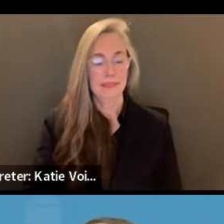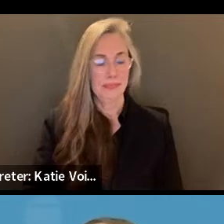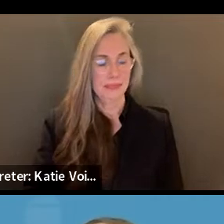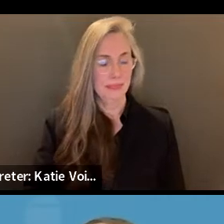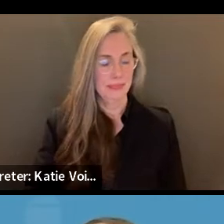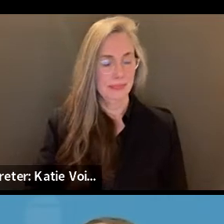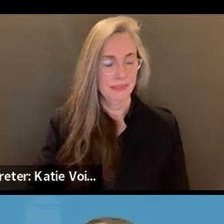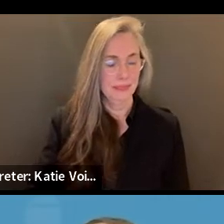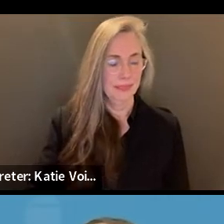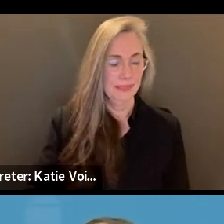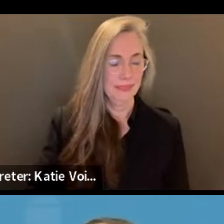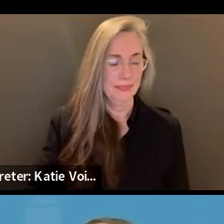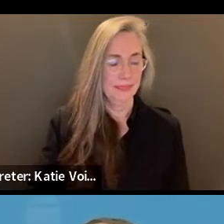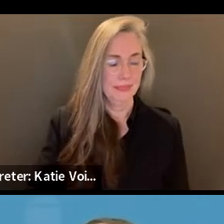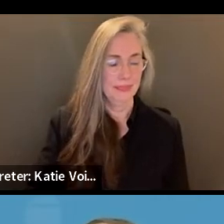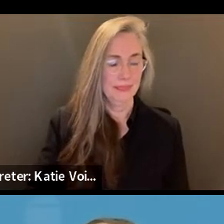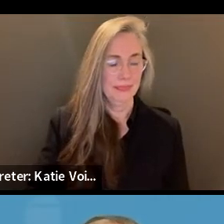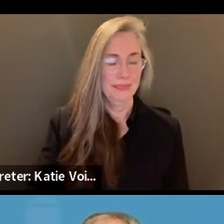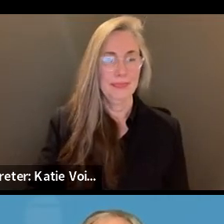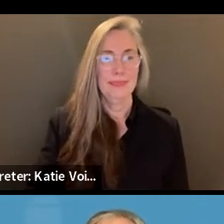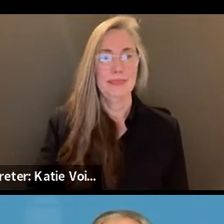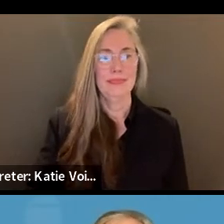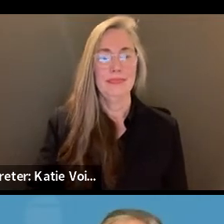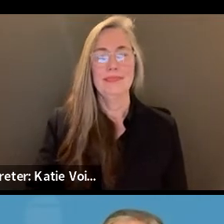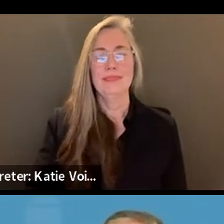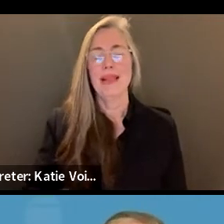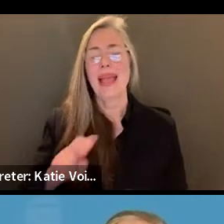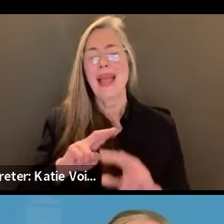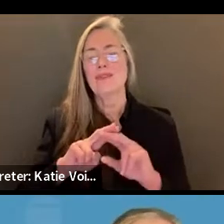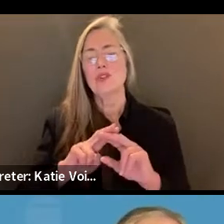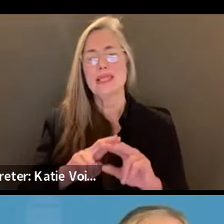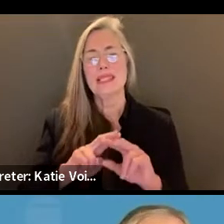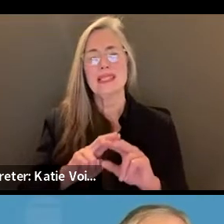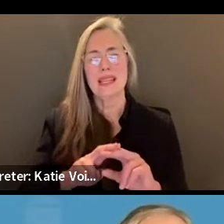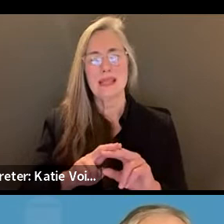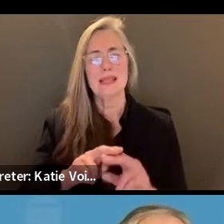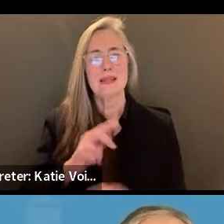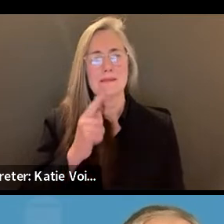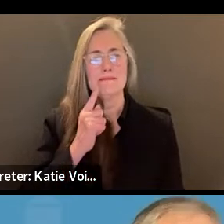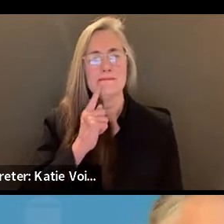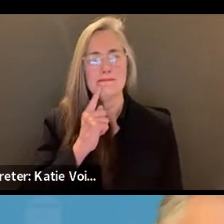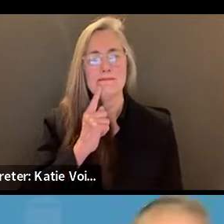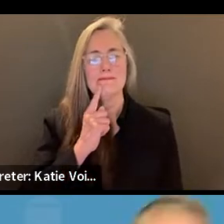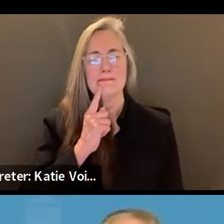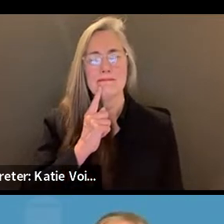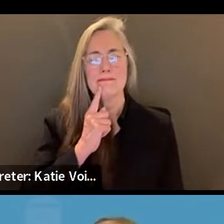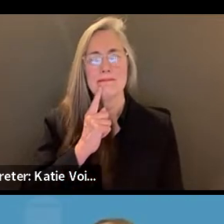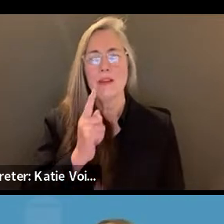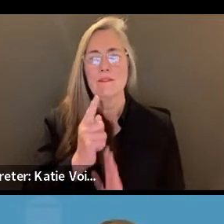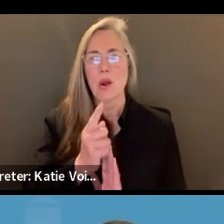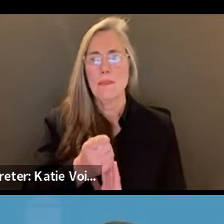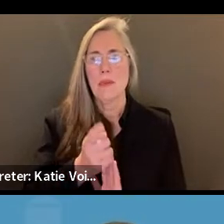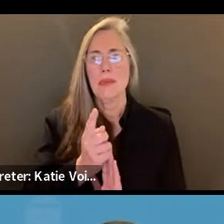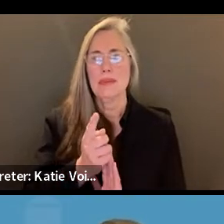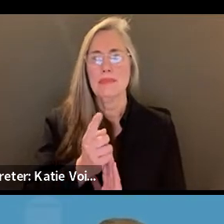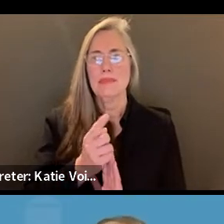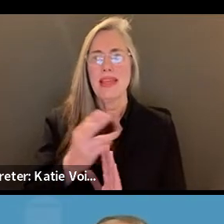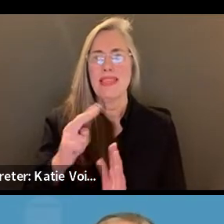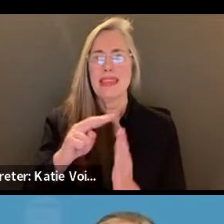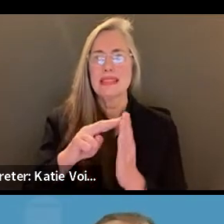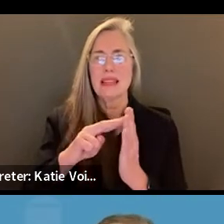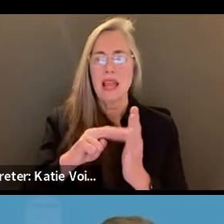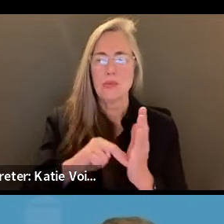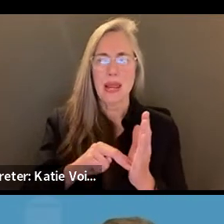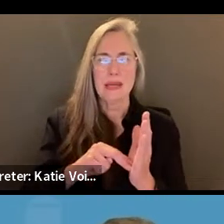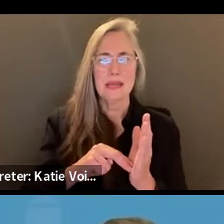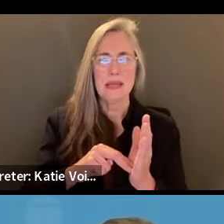have to sit and, sit with this a little bit in terms of moment. Certainly, certain things that I read in here